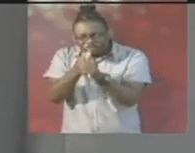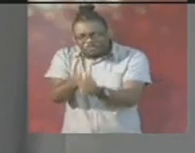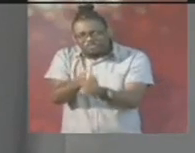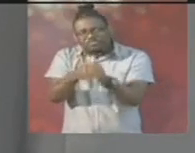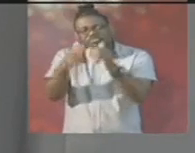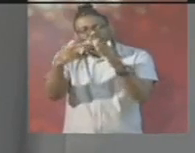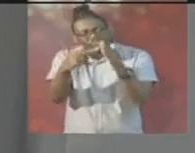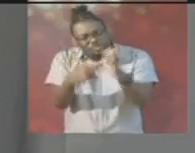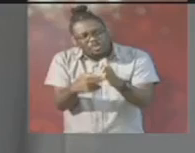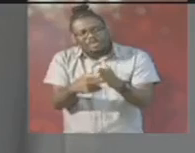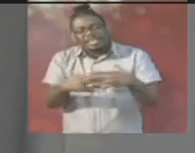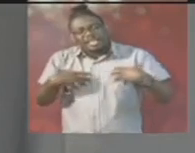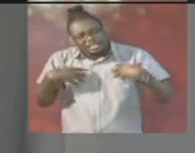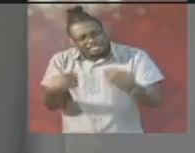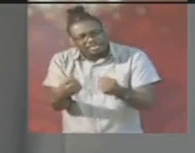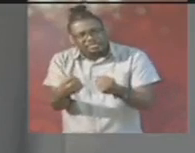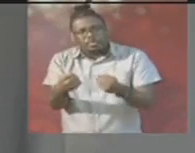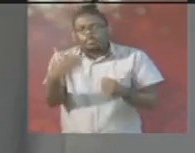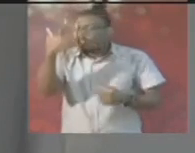are put in place by